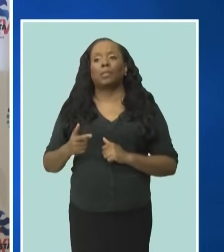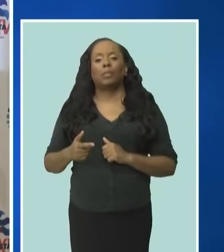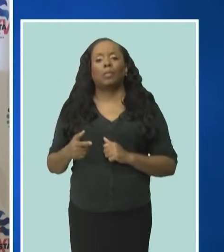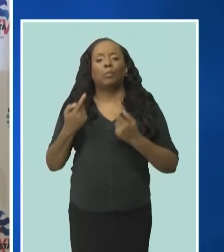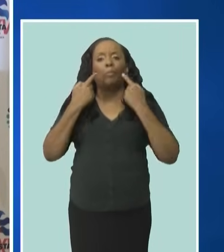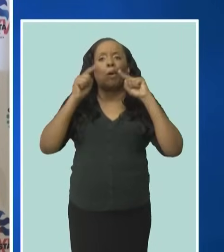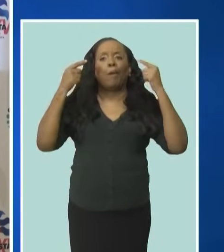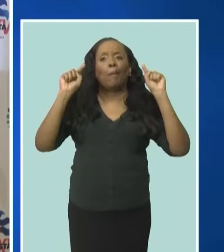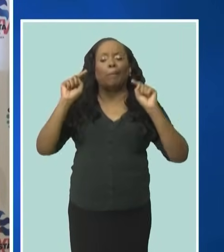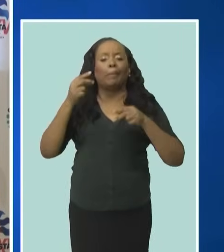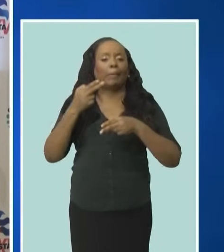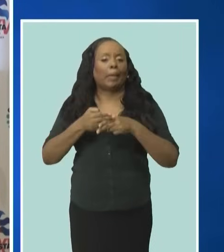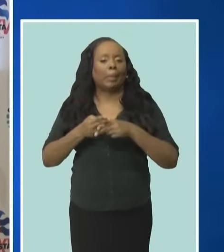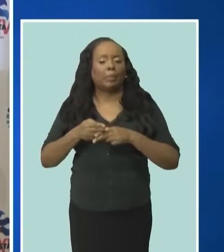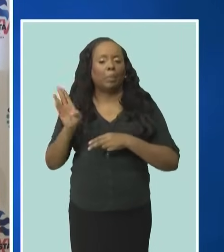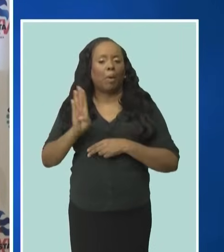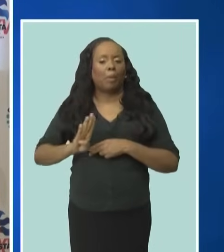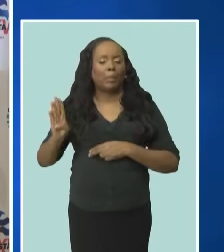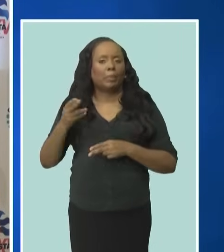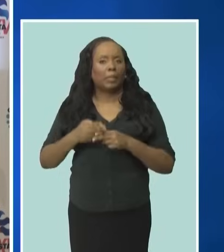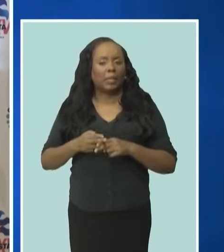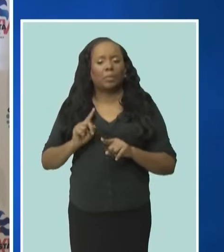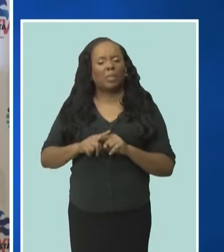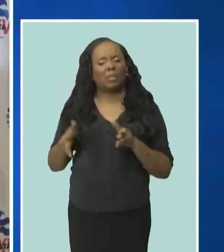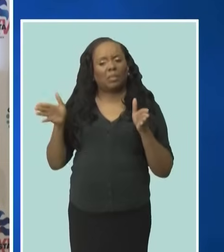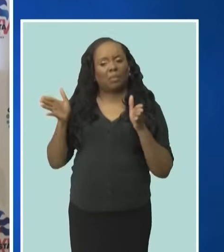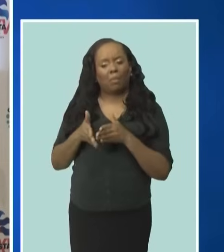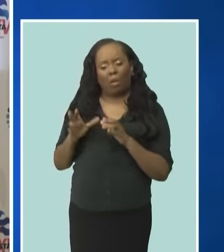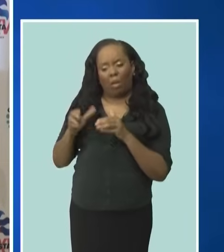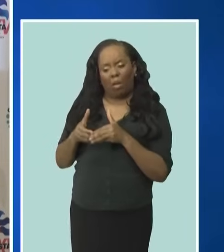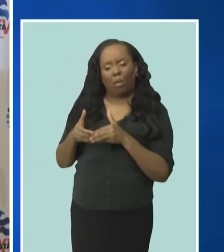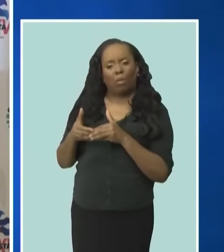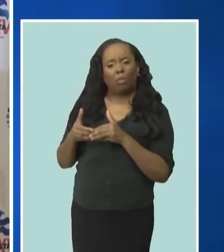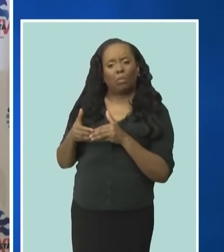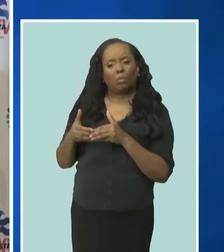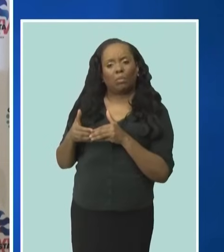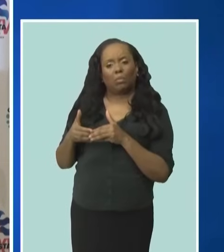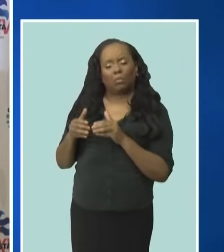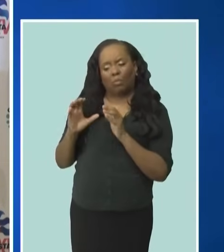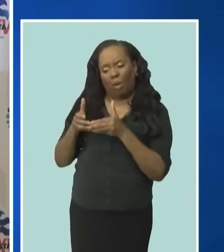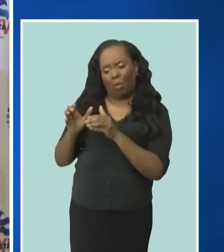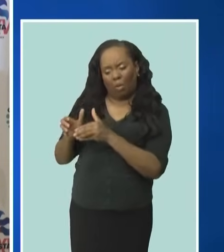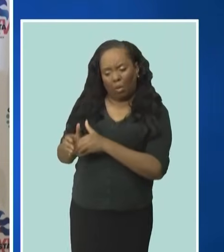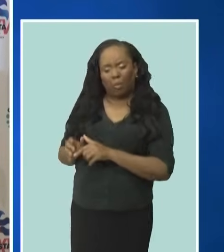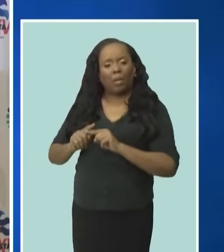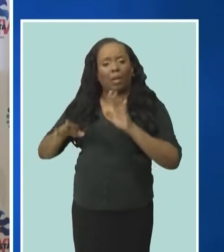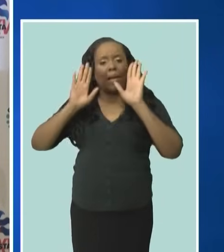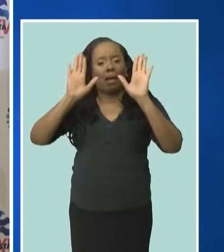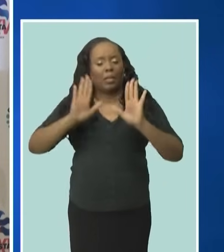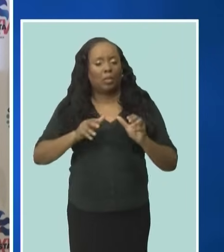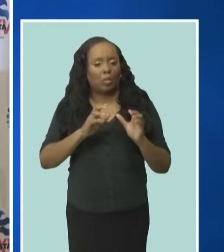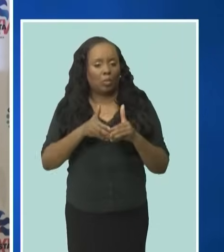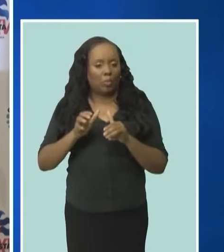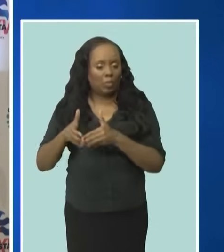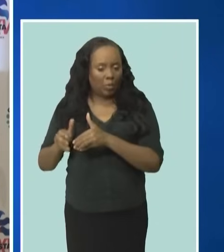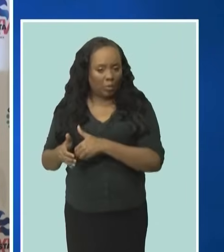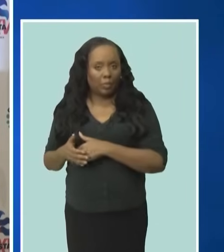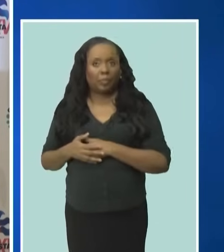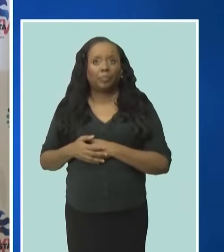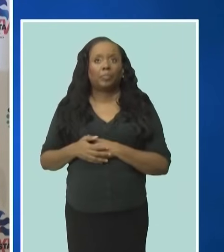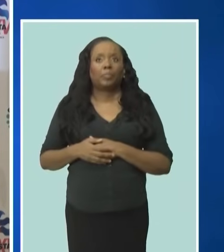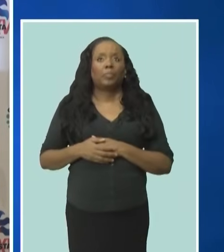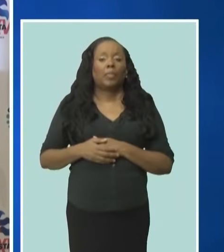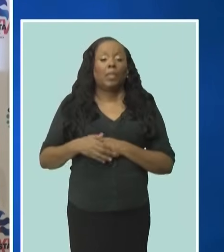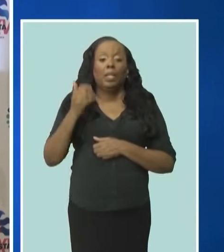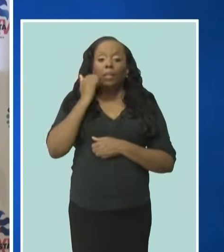will also be smaller groups, but very artistic and excellent groups also on stage. There will be daily